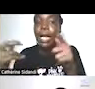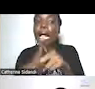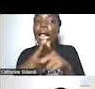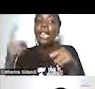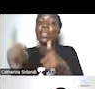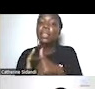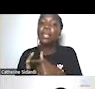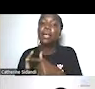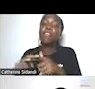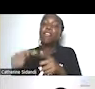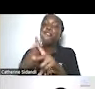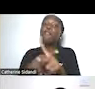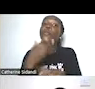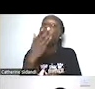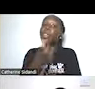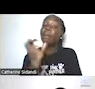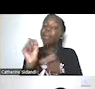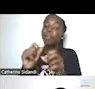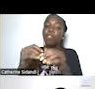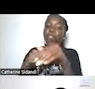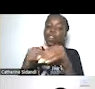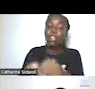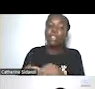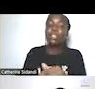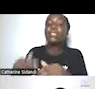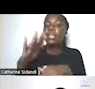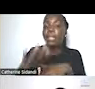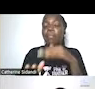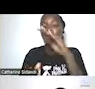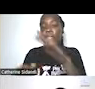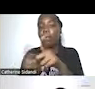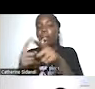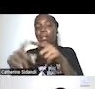will, from here now you can get step by step and optimize the result that you are looking at.